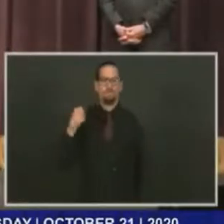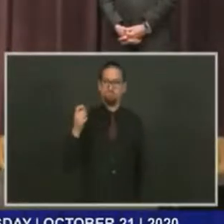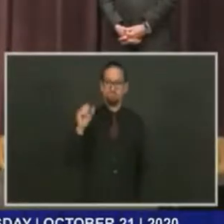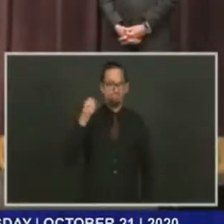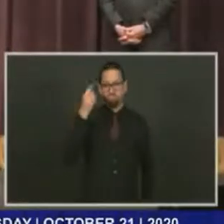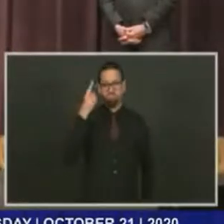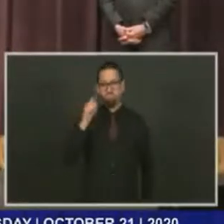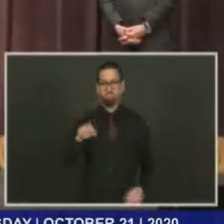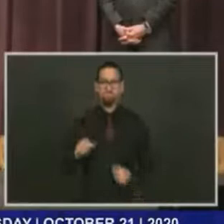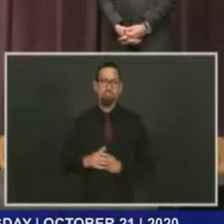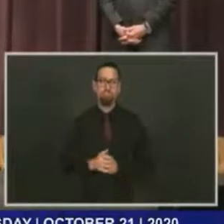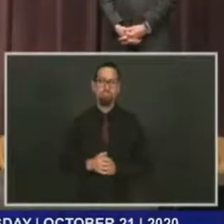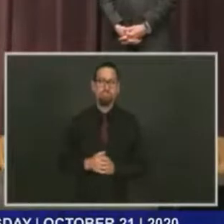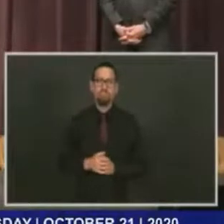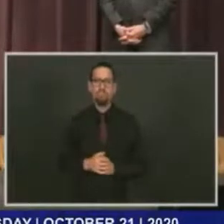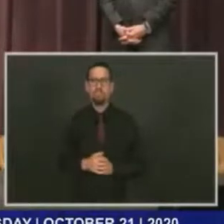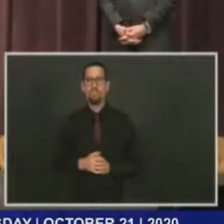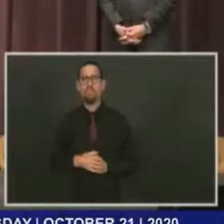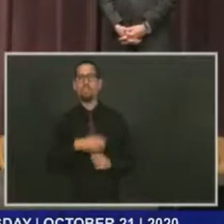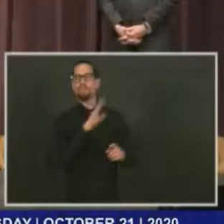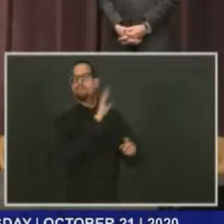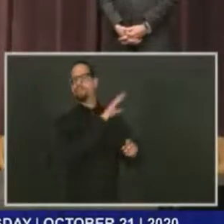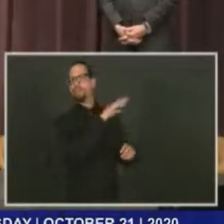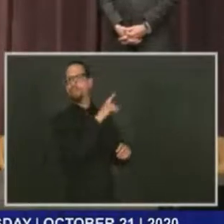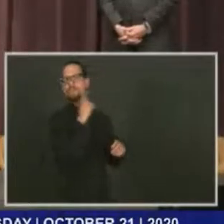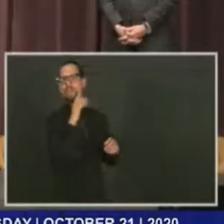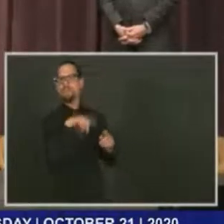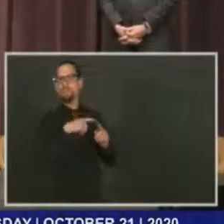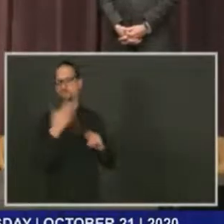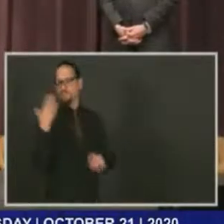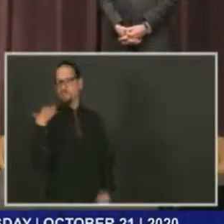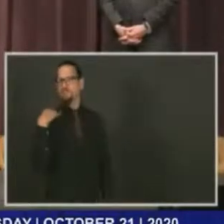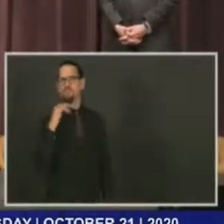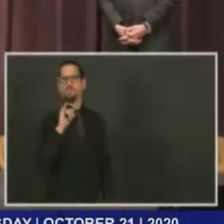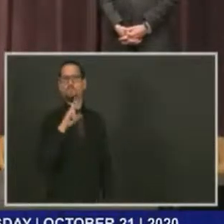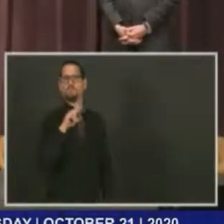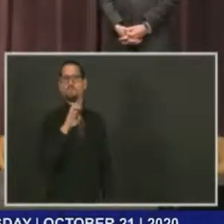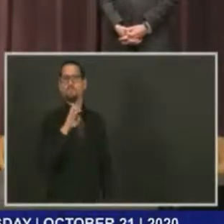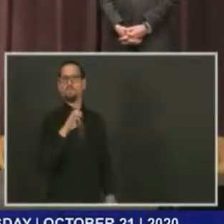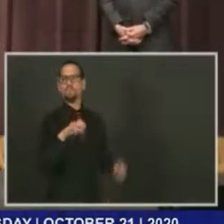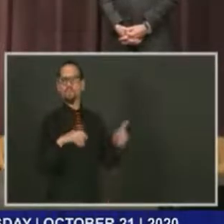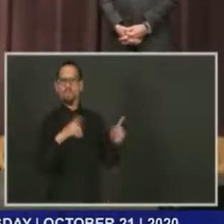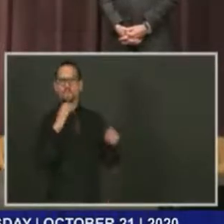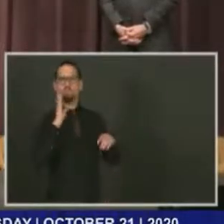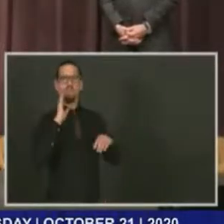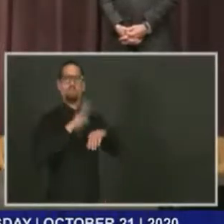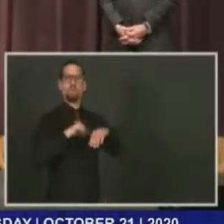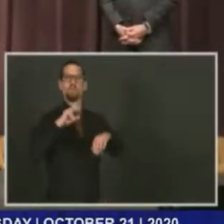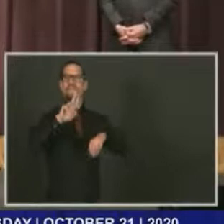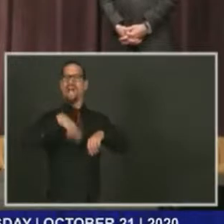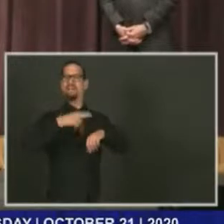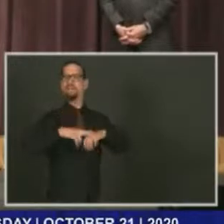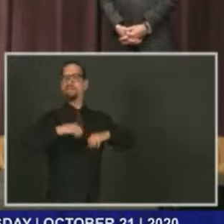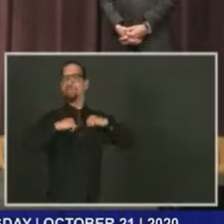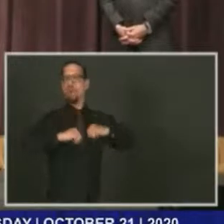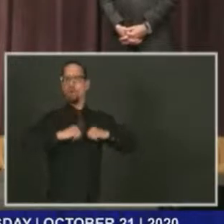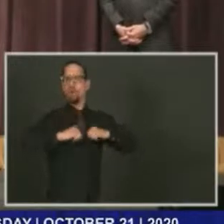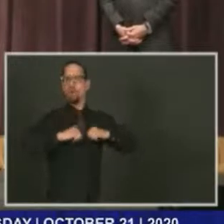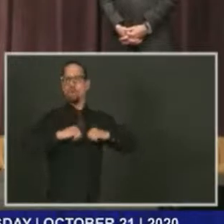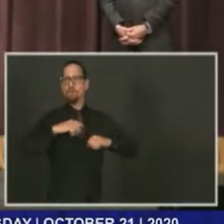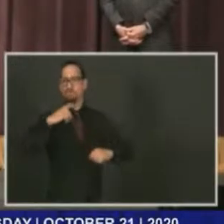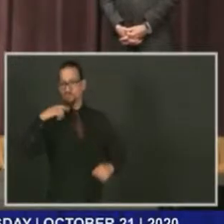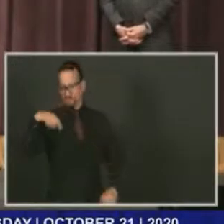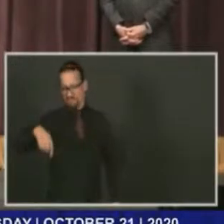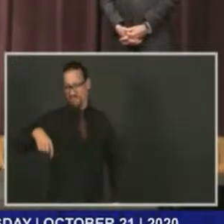you saved a lot of trouble when you called out the National Guard. Any thoughts? I mean, Halloween is Saturday night. The protesters are not going